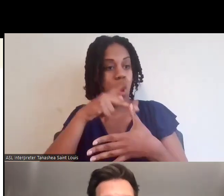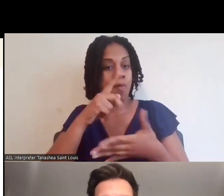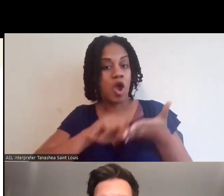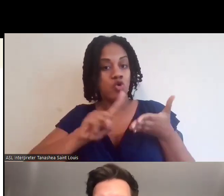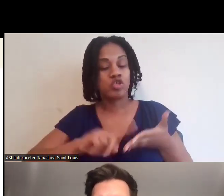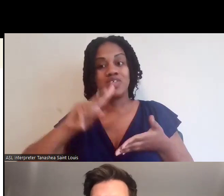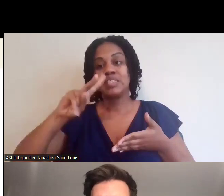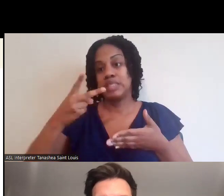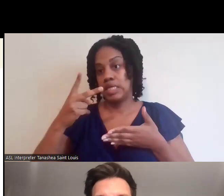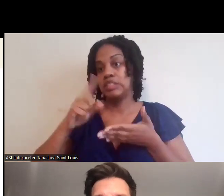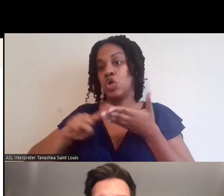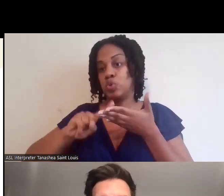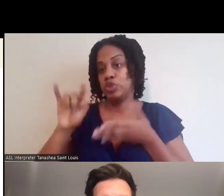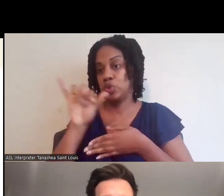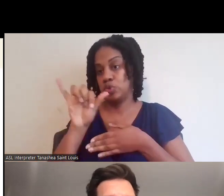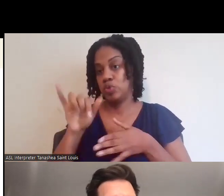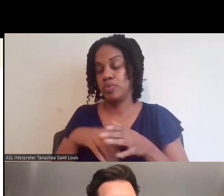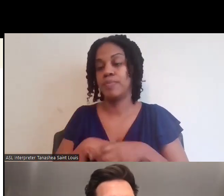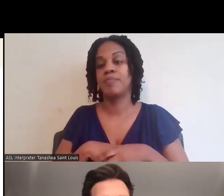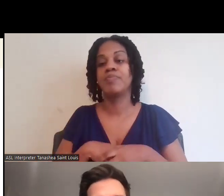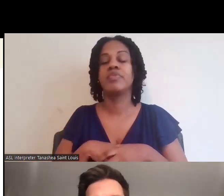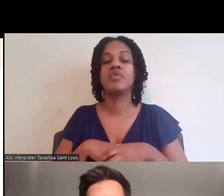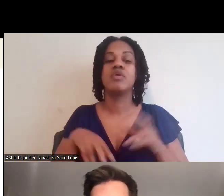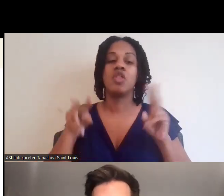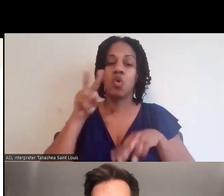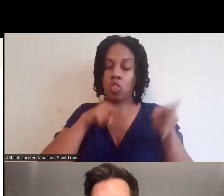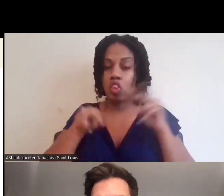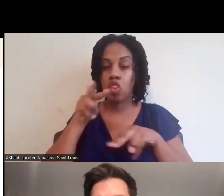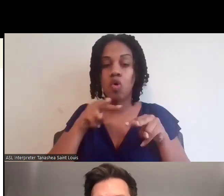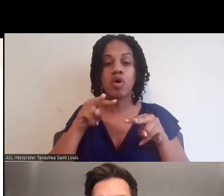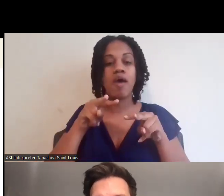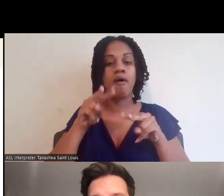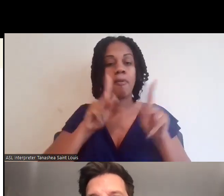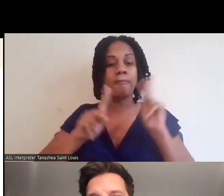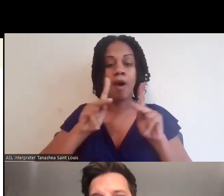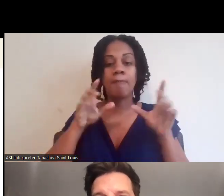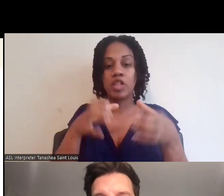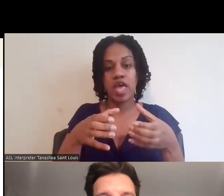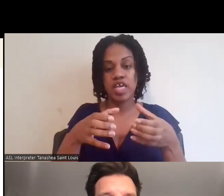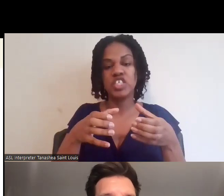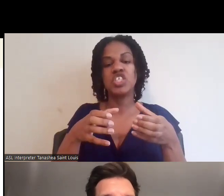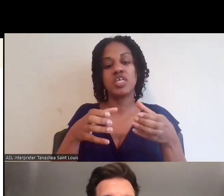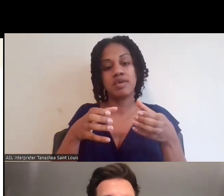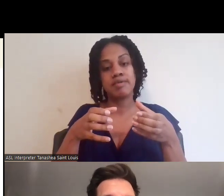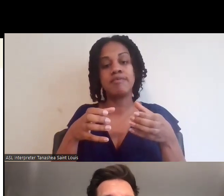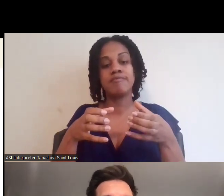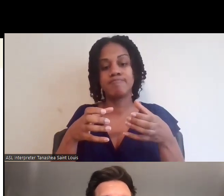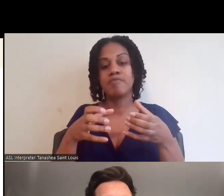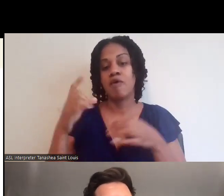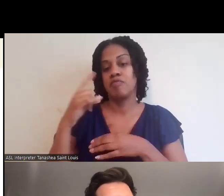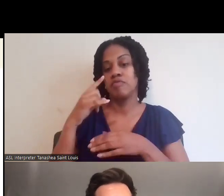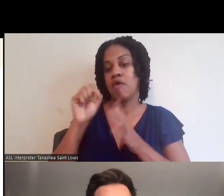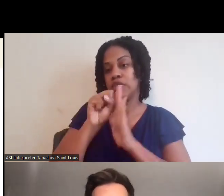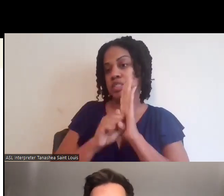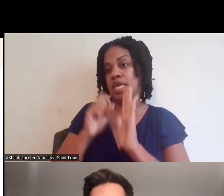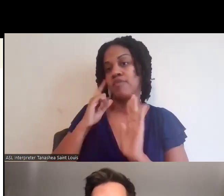secondary research as well, where we looked at the population and demographics of the state of California.